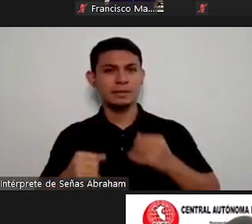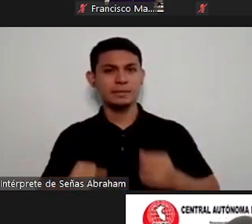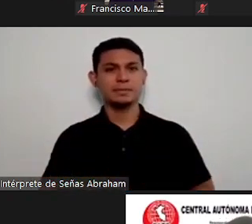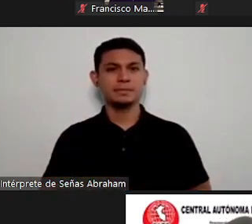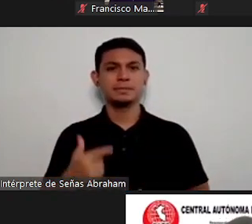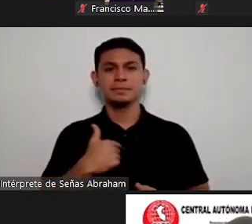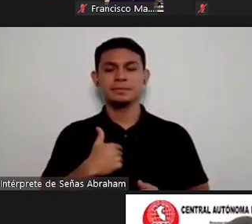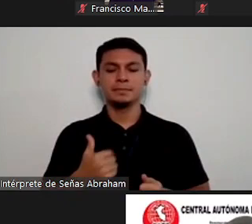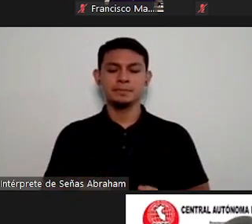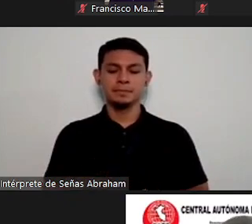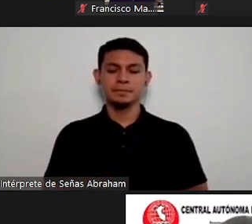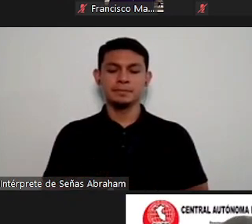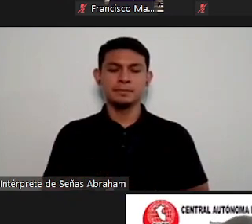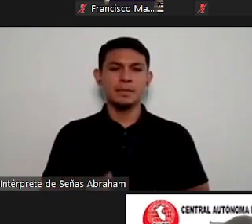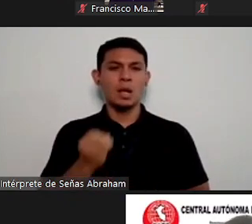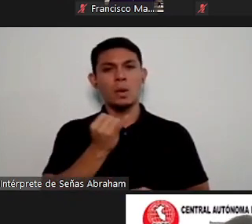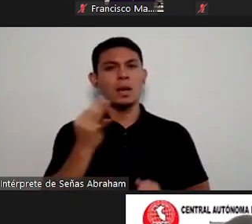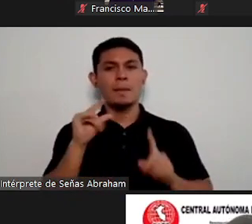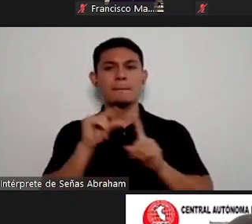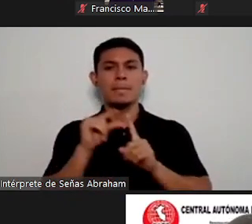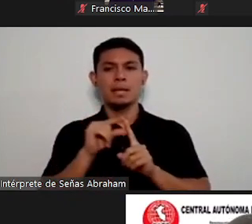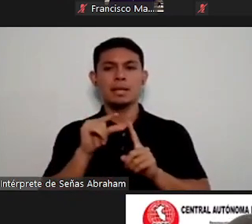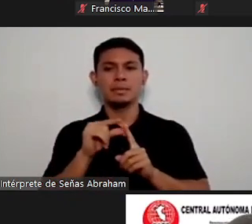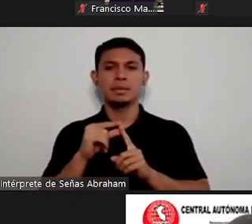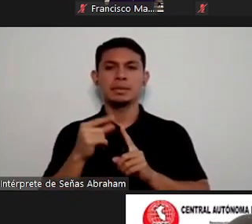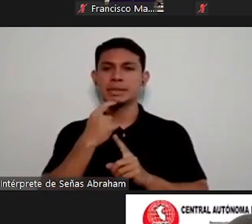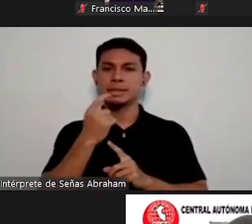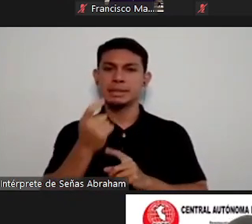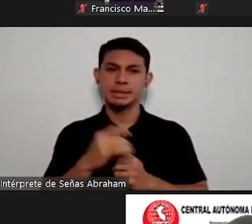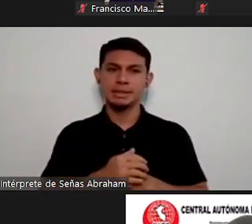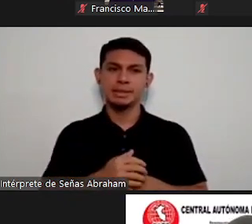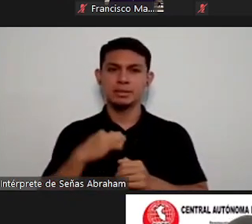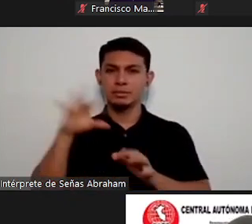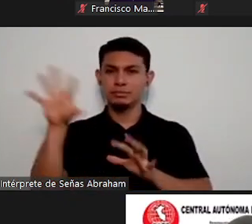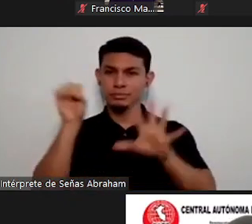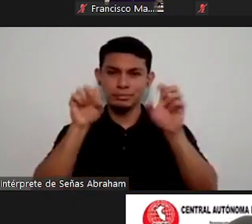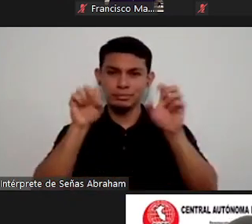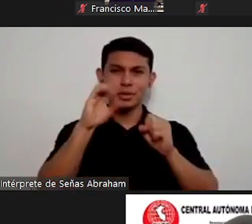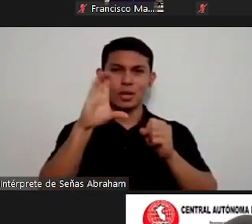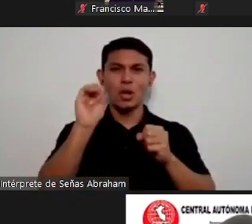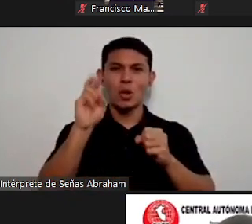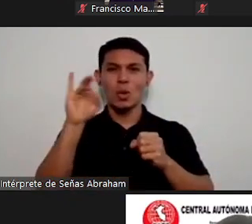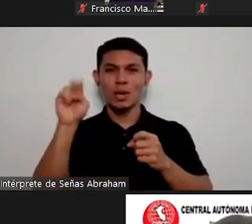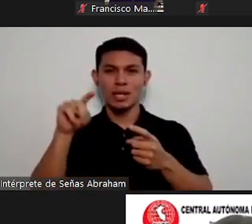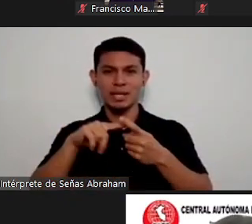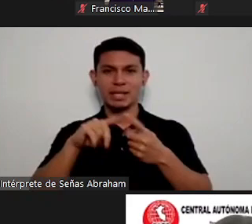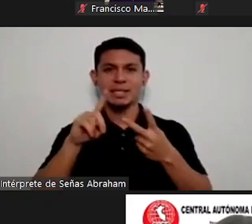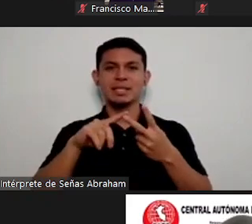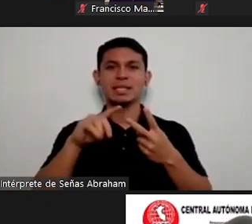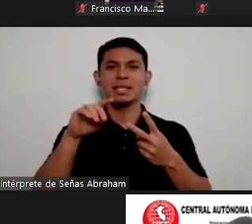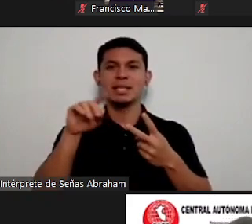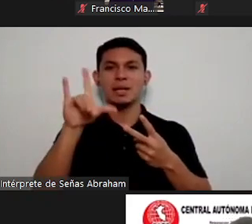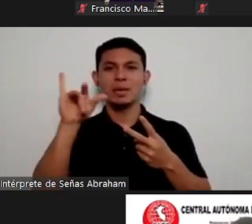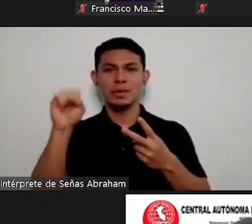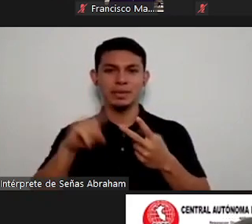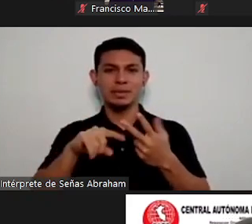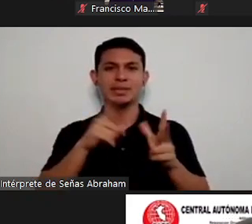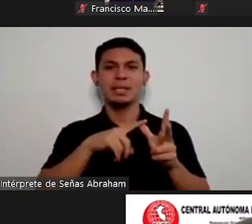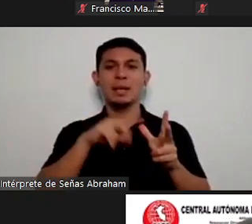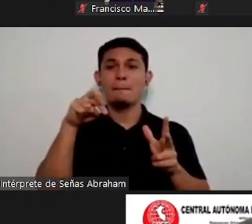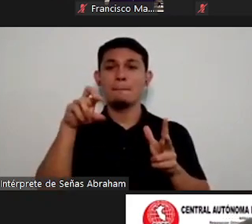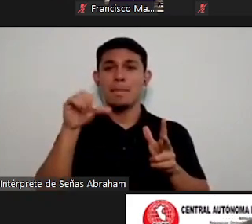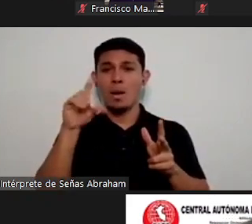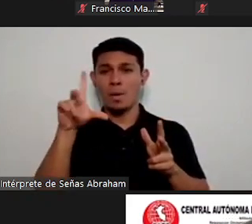final thoughts so i would like to mention some things that i've heard from both korean from